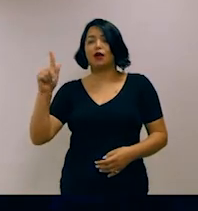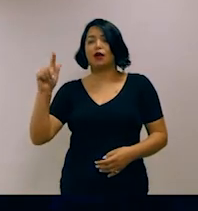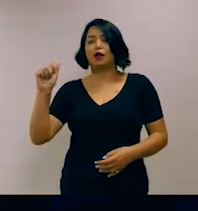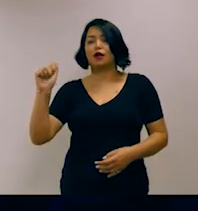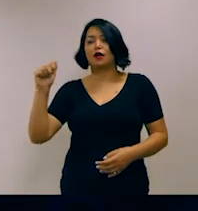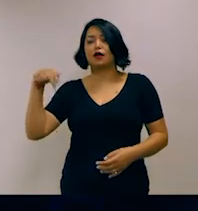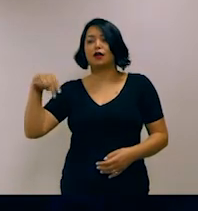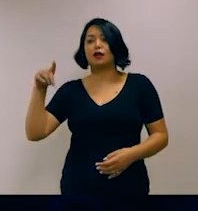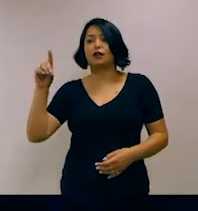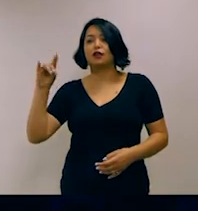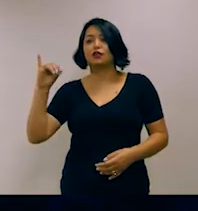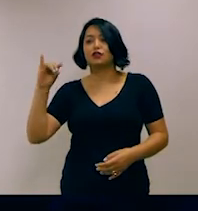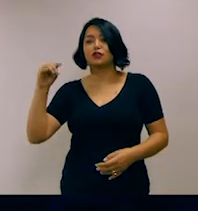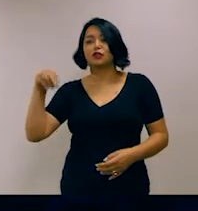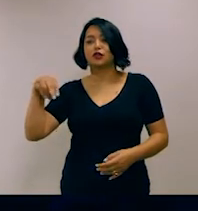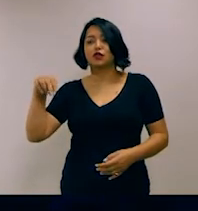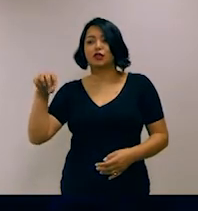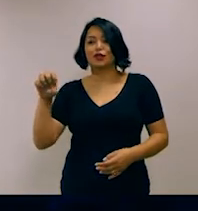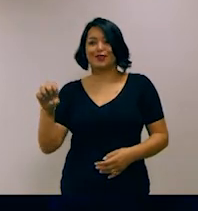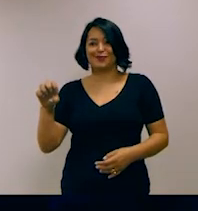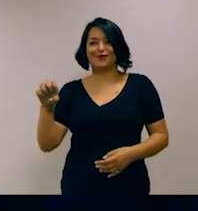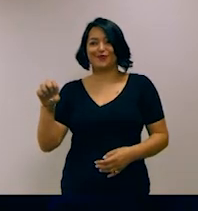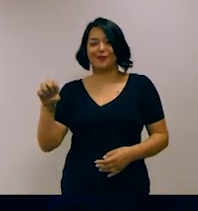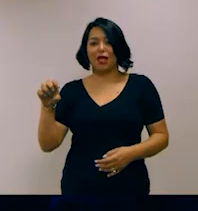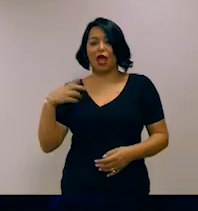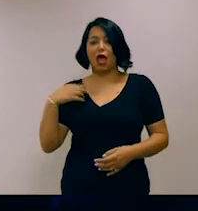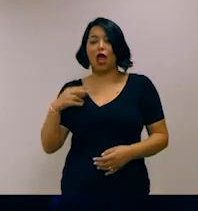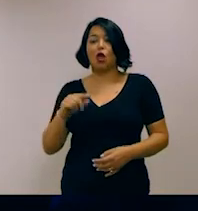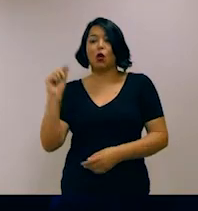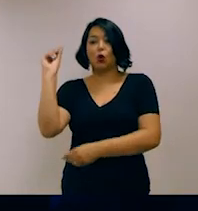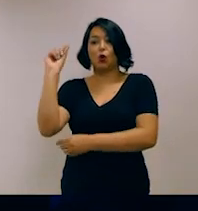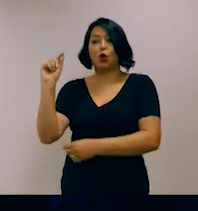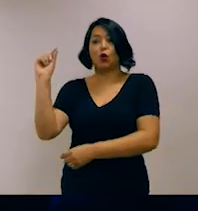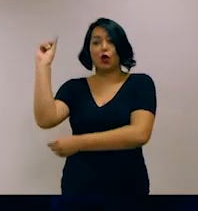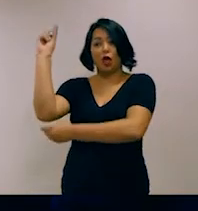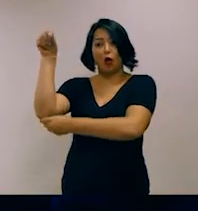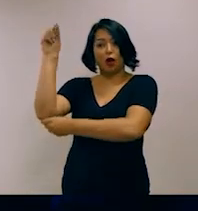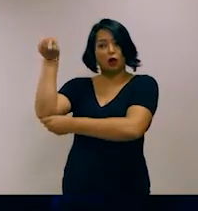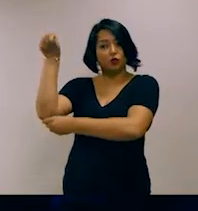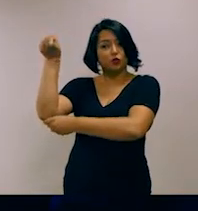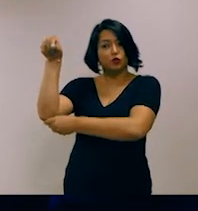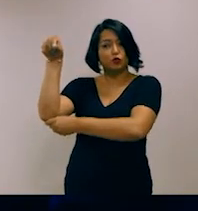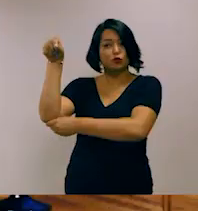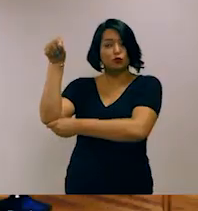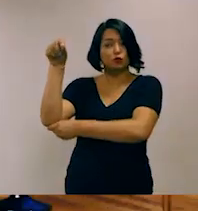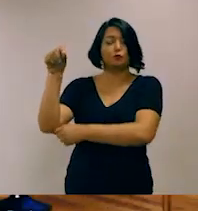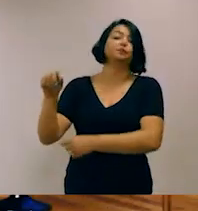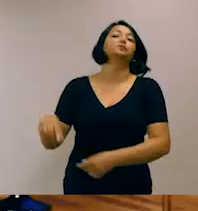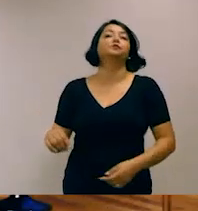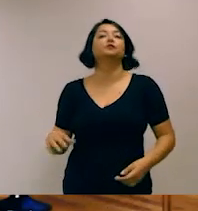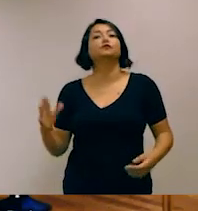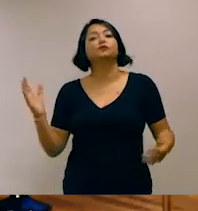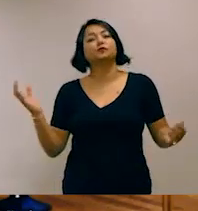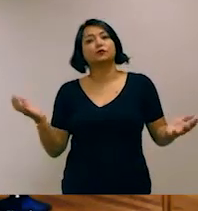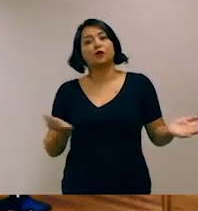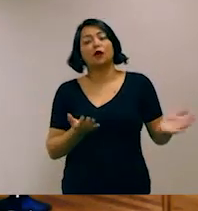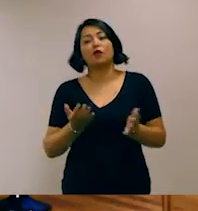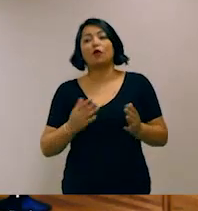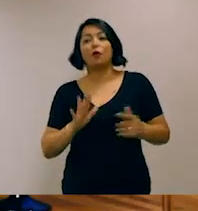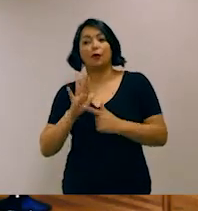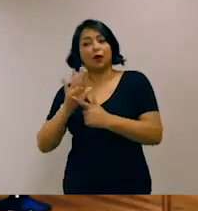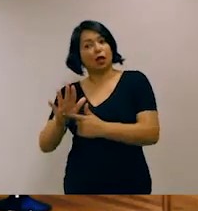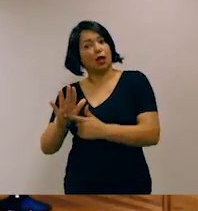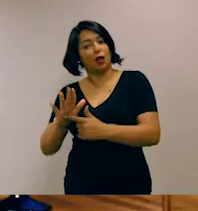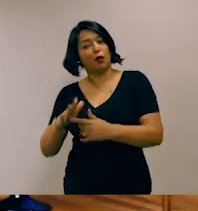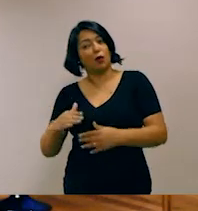of Accounts, and I'm going to try to overcome my nervousness, and I'm going to try to introduce